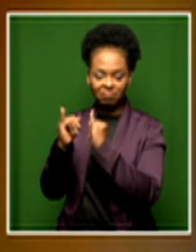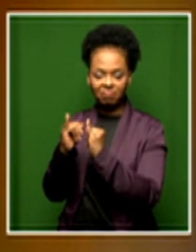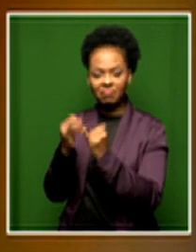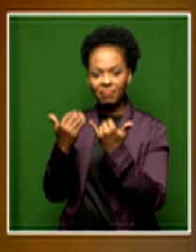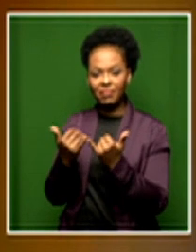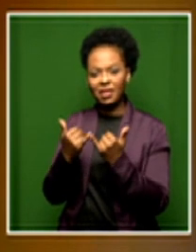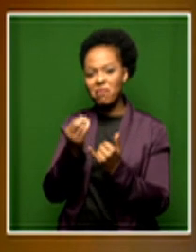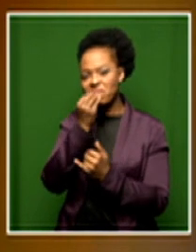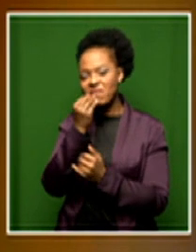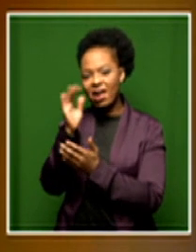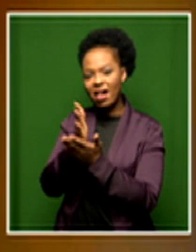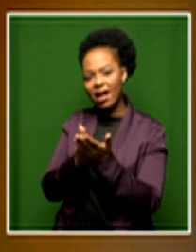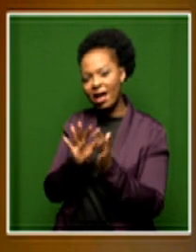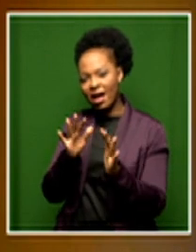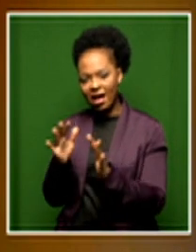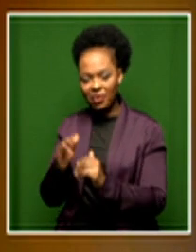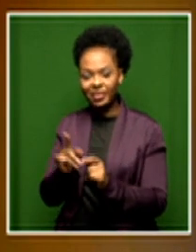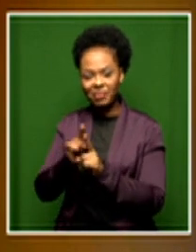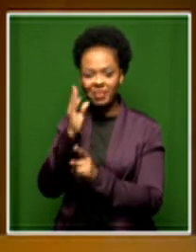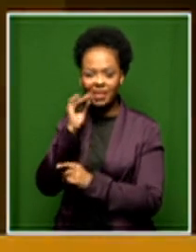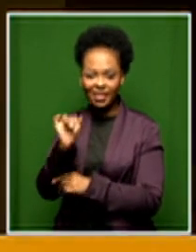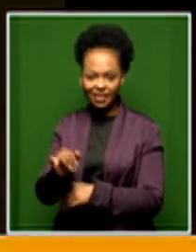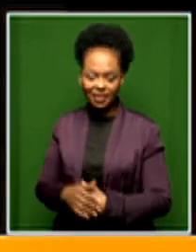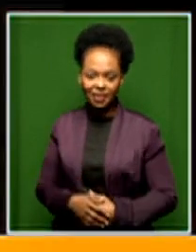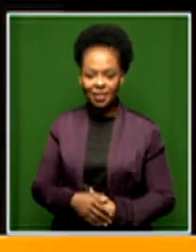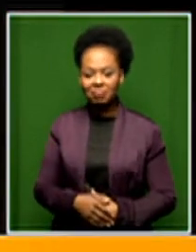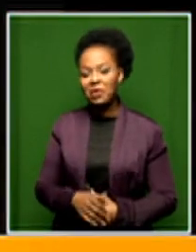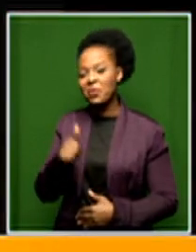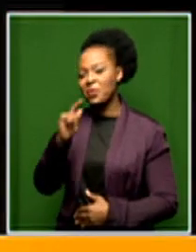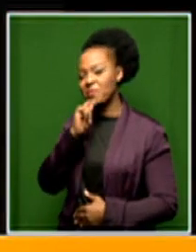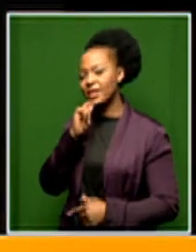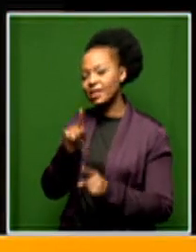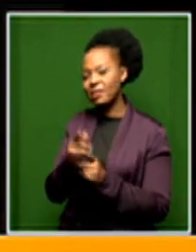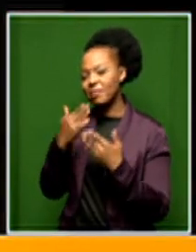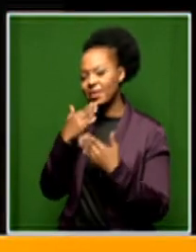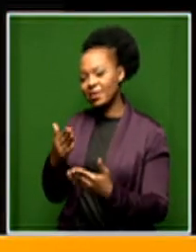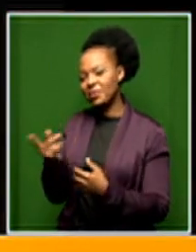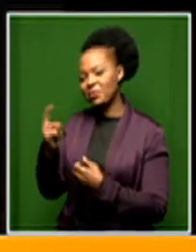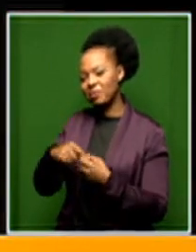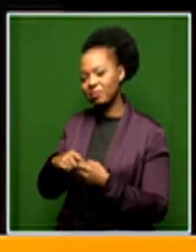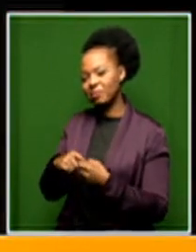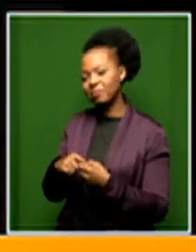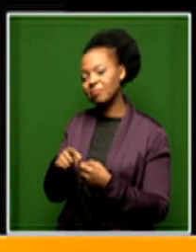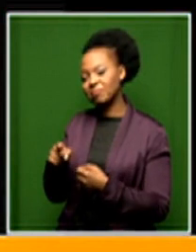his food and culinary experience. Linda, a very good morning to you. Thanks for joining us and a warm welcome to Morning Live.